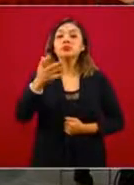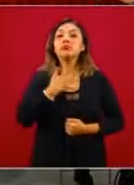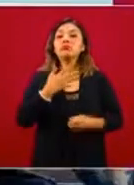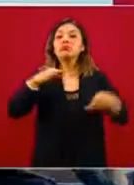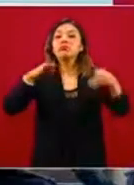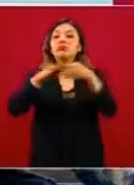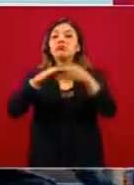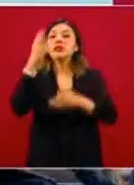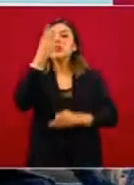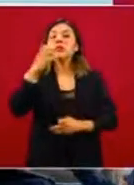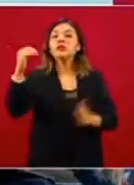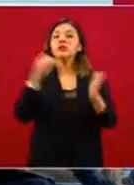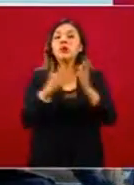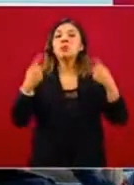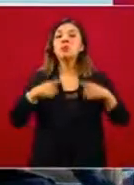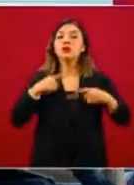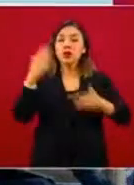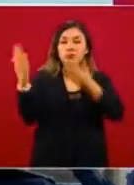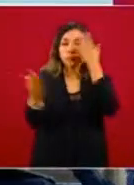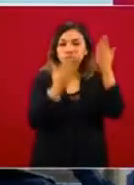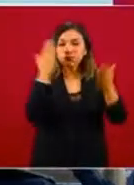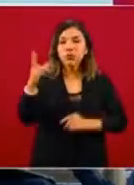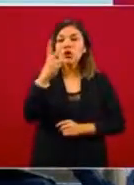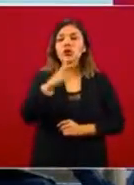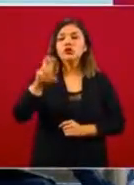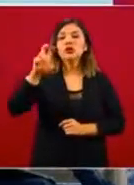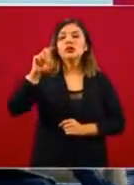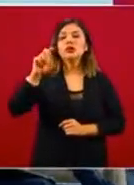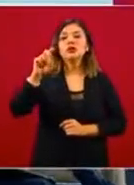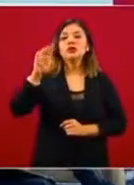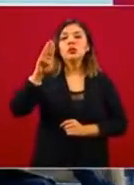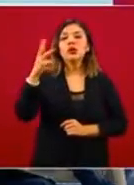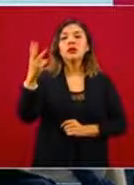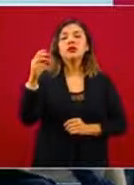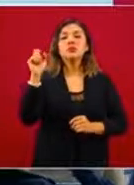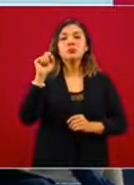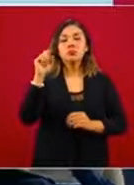Mexico. We have 300,000 people who have been tested,